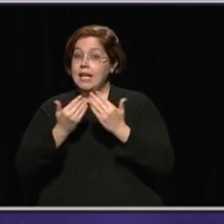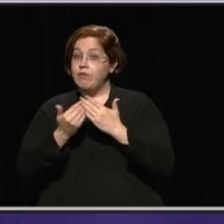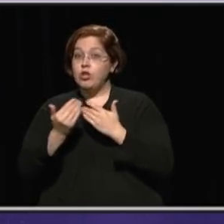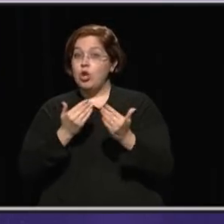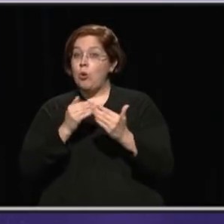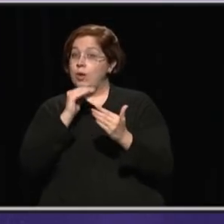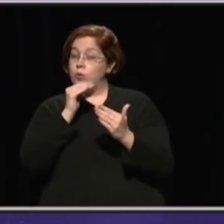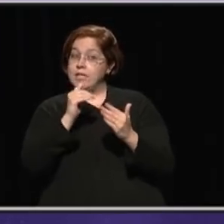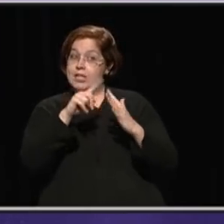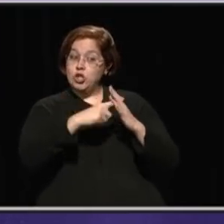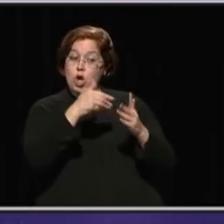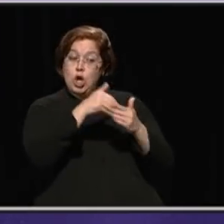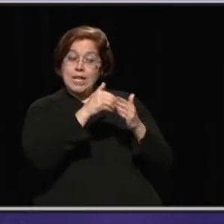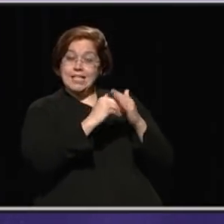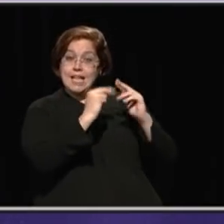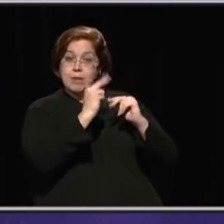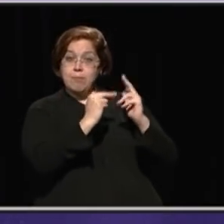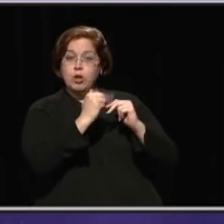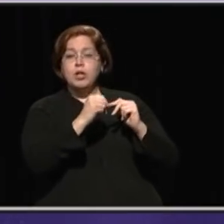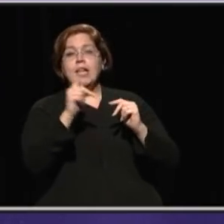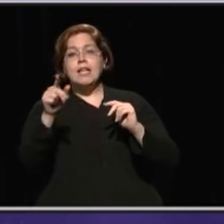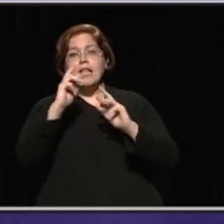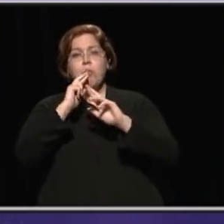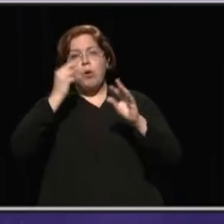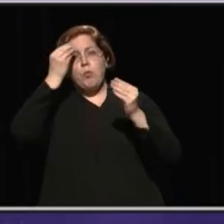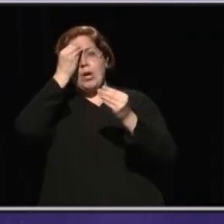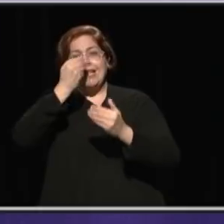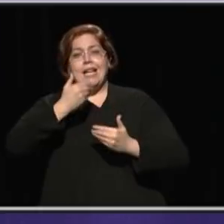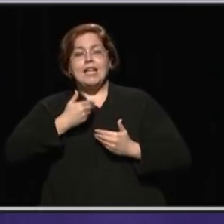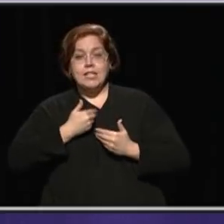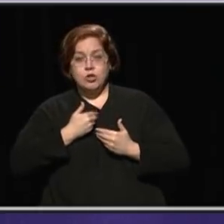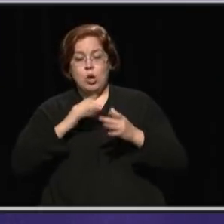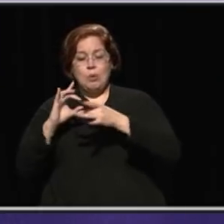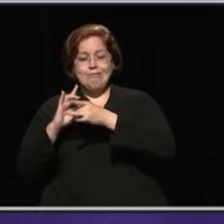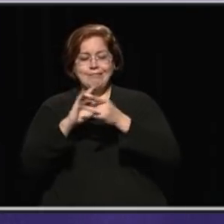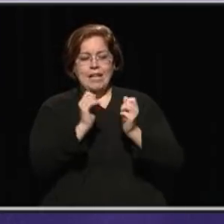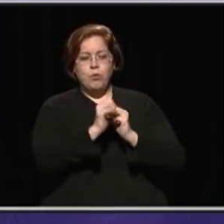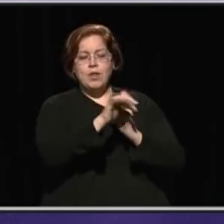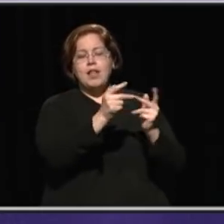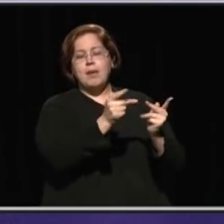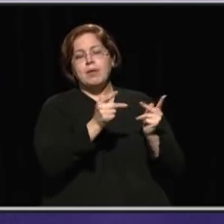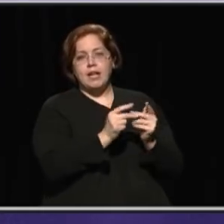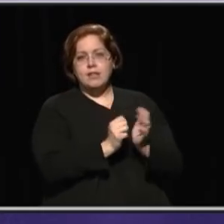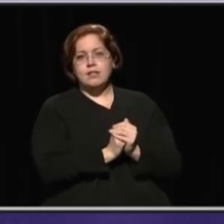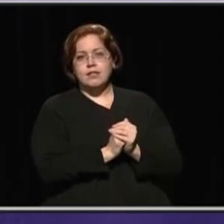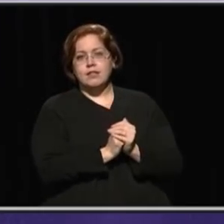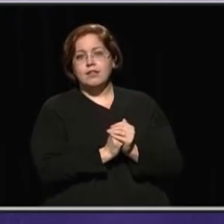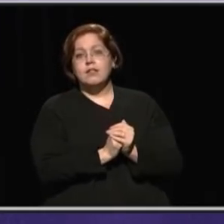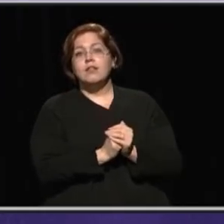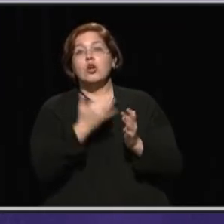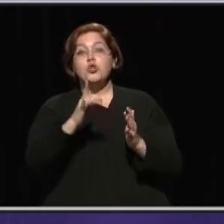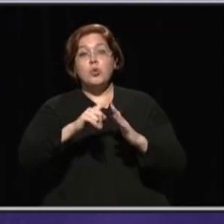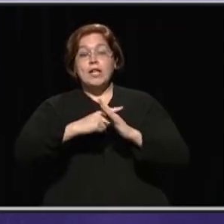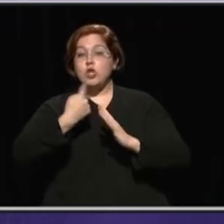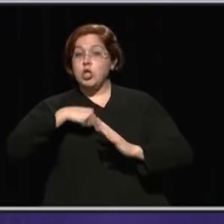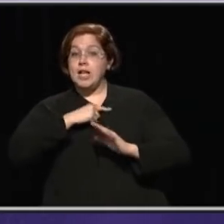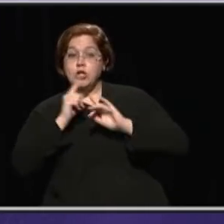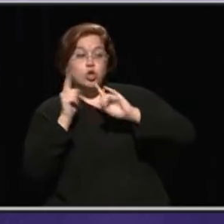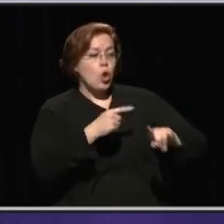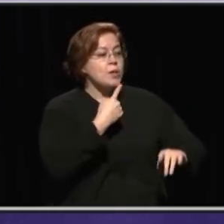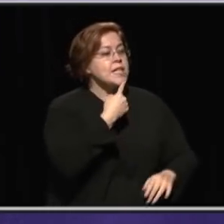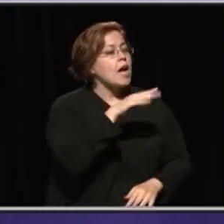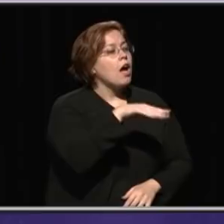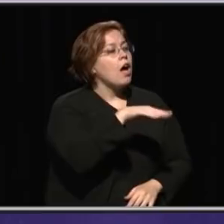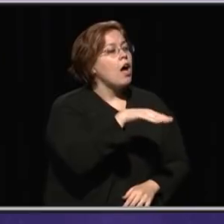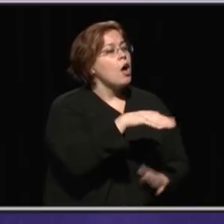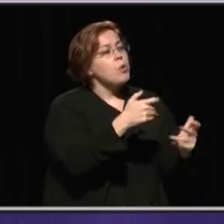within the facility, that gets reported to us, right, as associated with the facility. So that triggers us to go in and say, hey, we